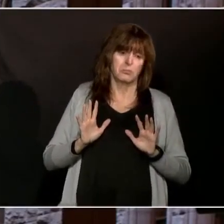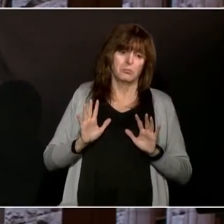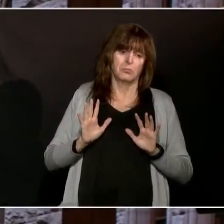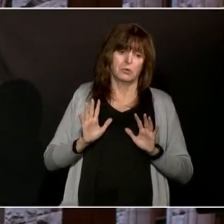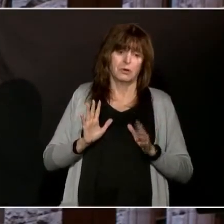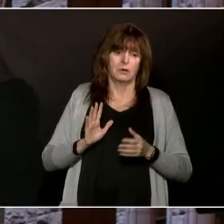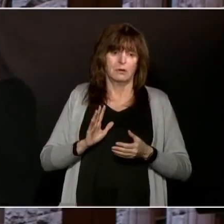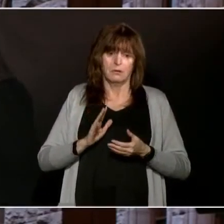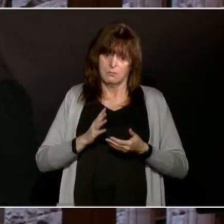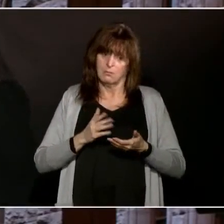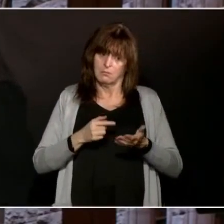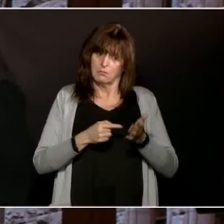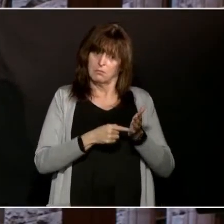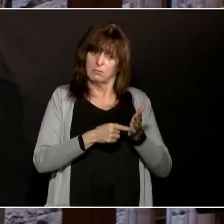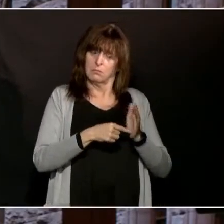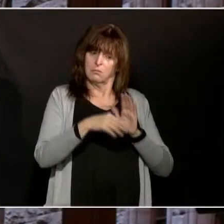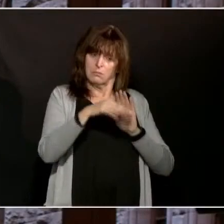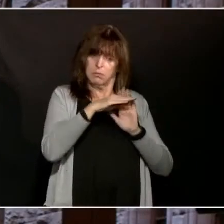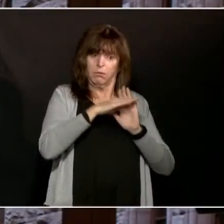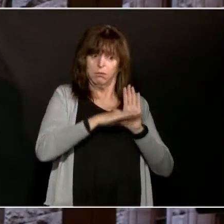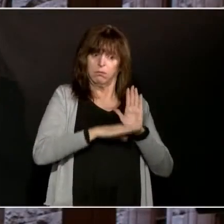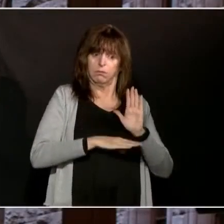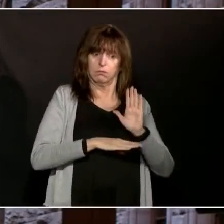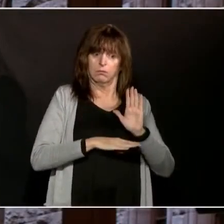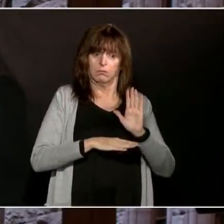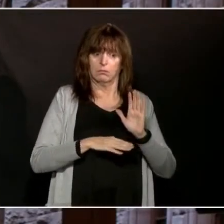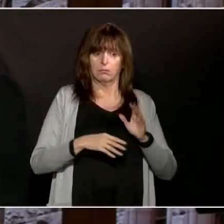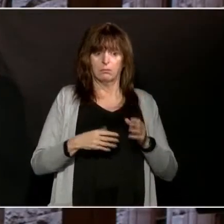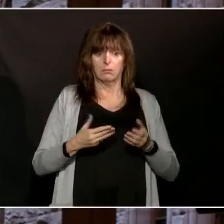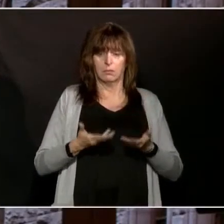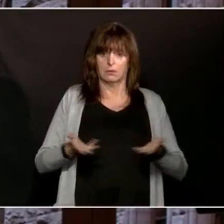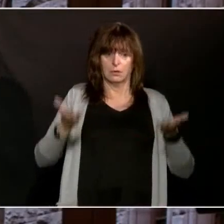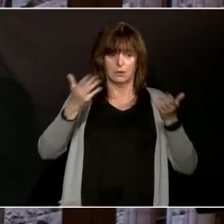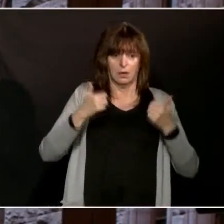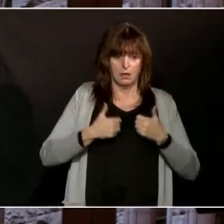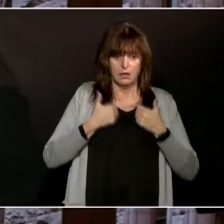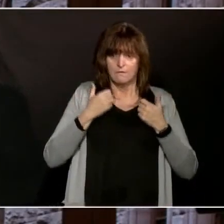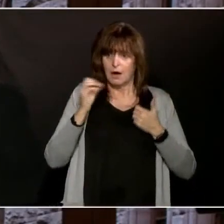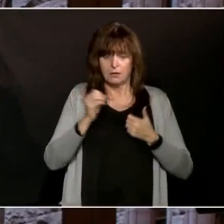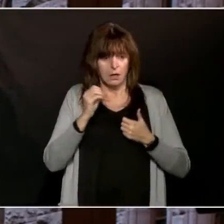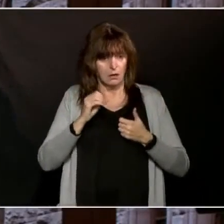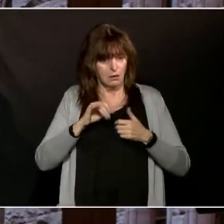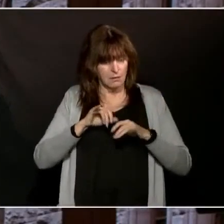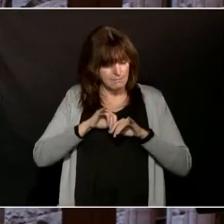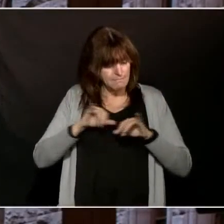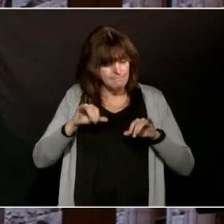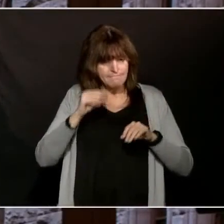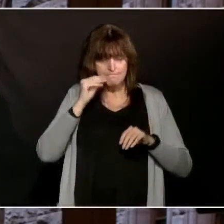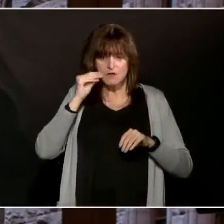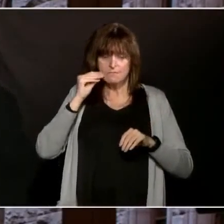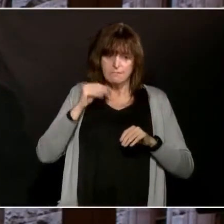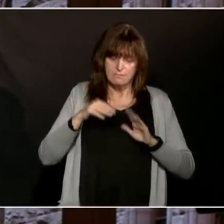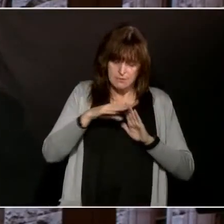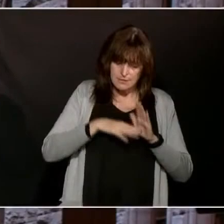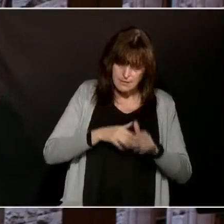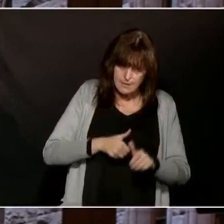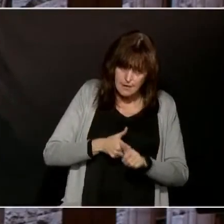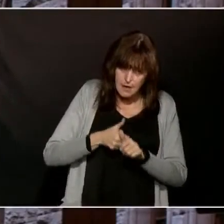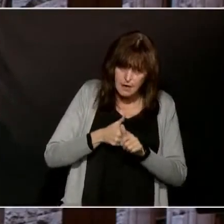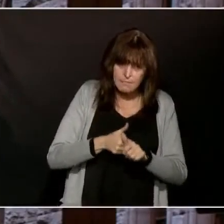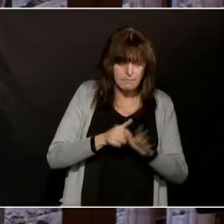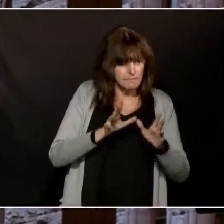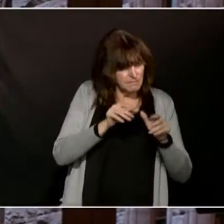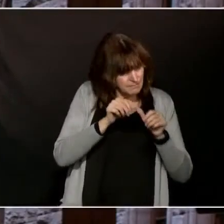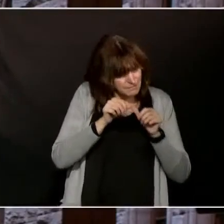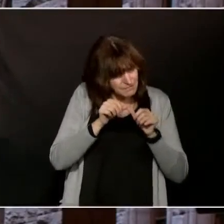Ontario staying the course and doing what they need to do. So the measures, and we need everybody to do it. And as Dr. Allen's alluded to,